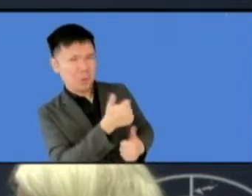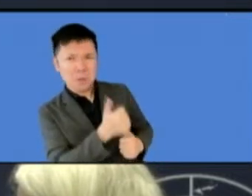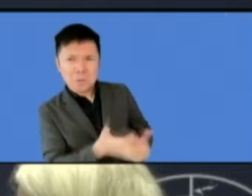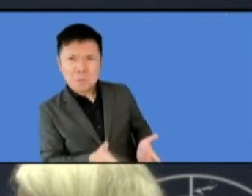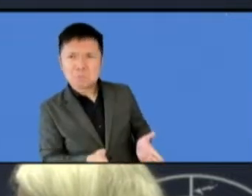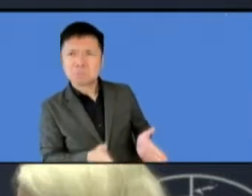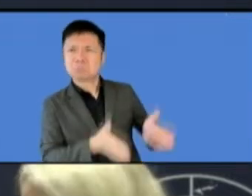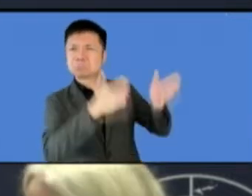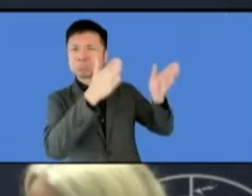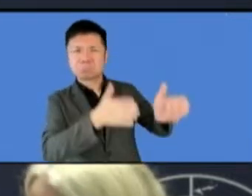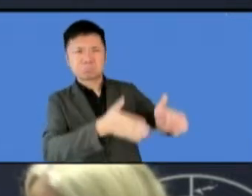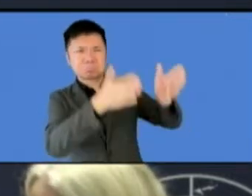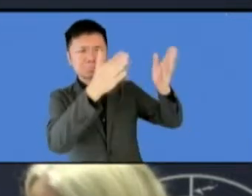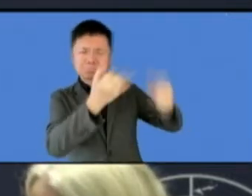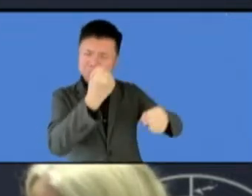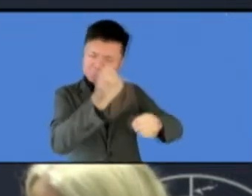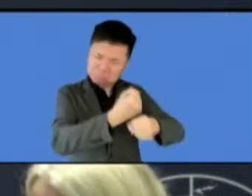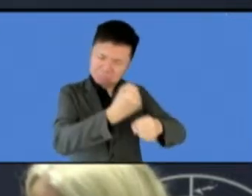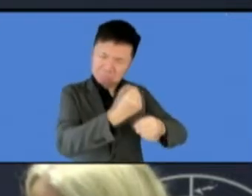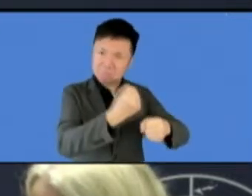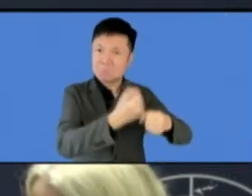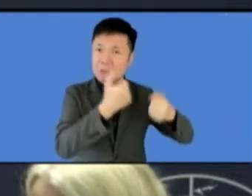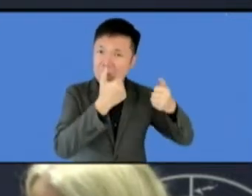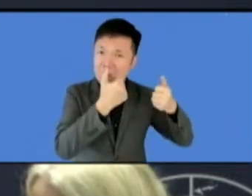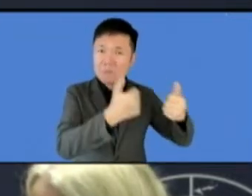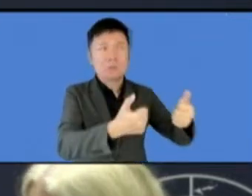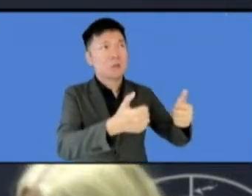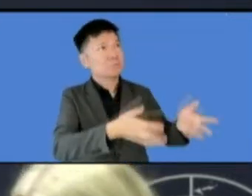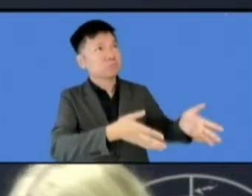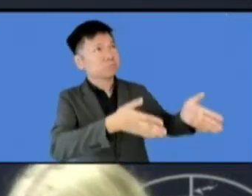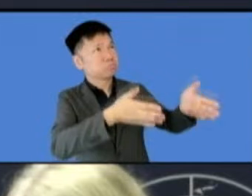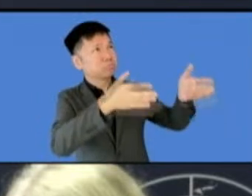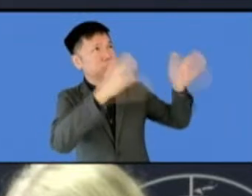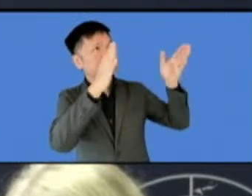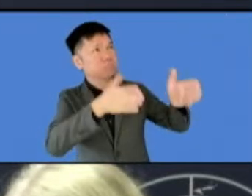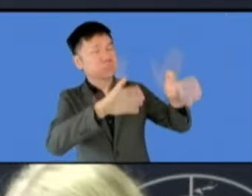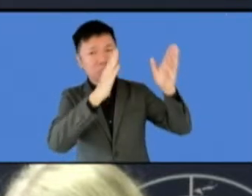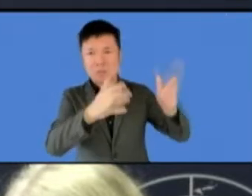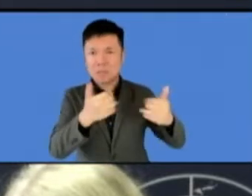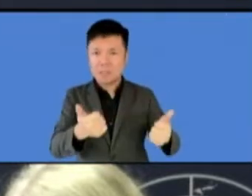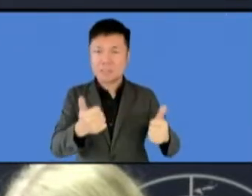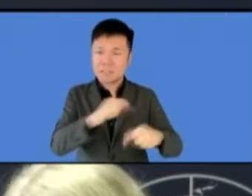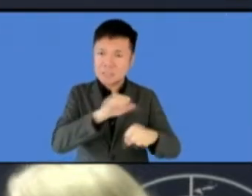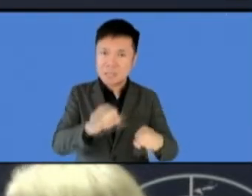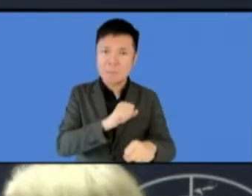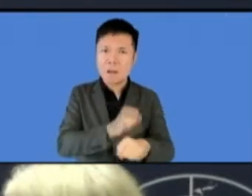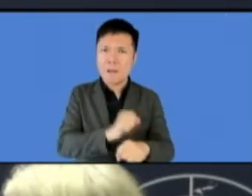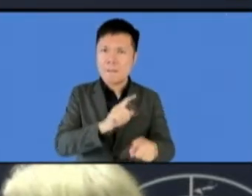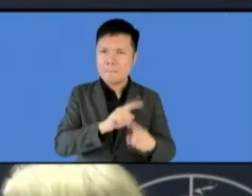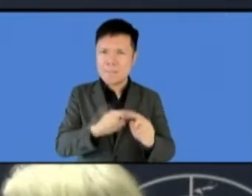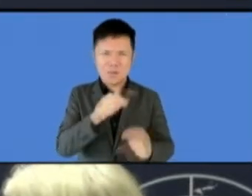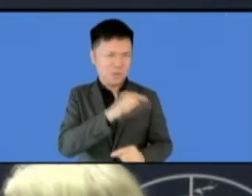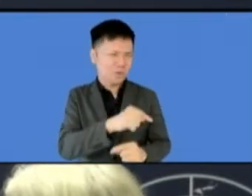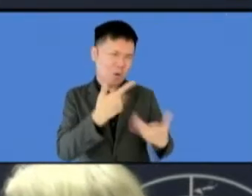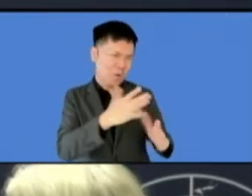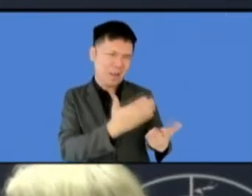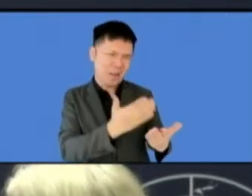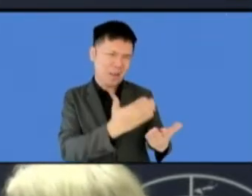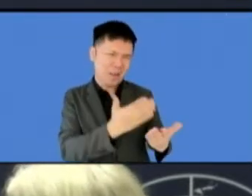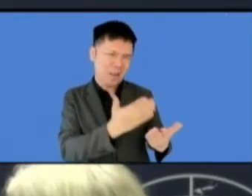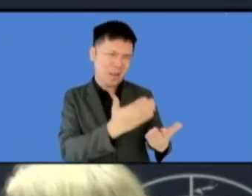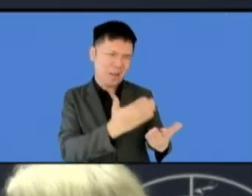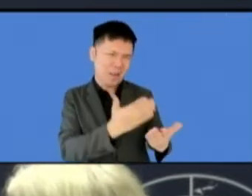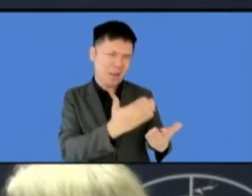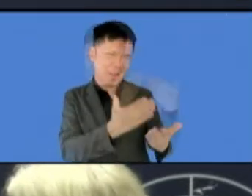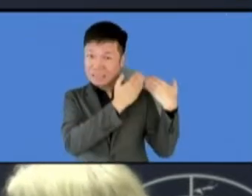the War of Independence, or developed our nation, but you belong to the past, please stay there.